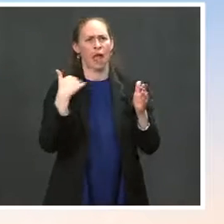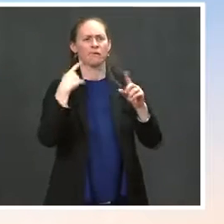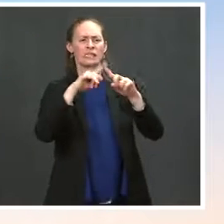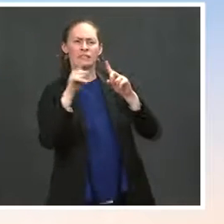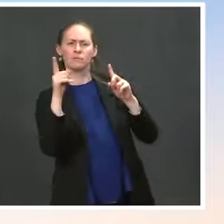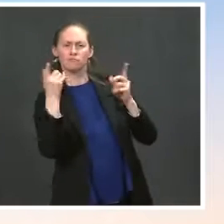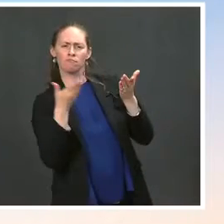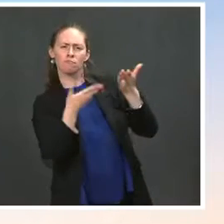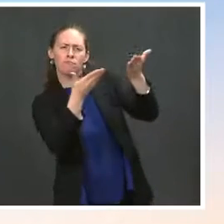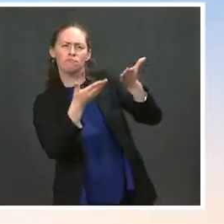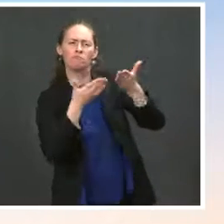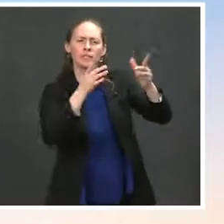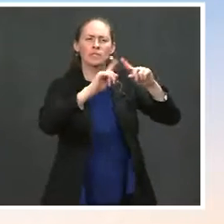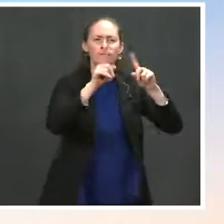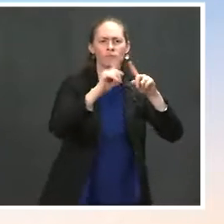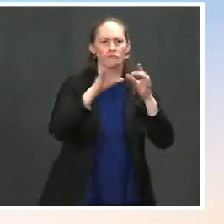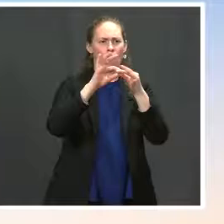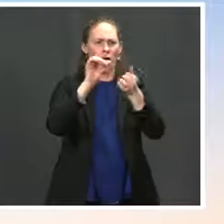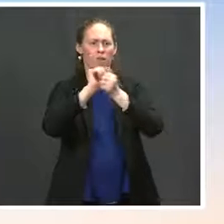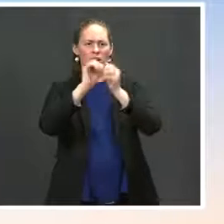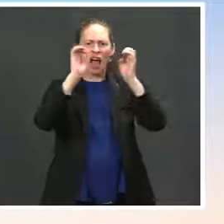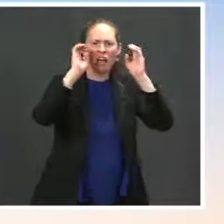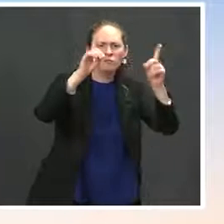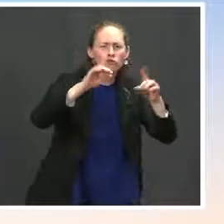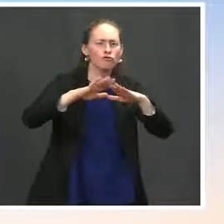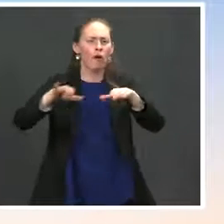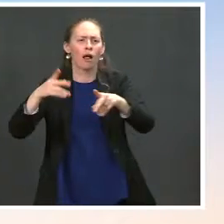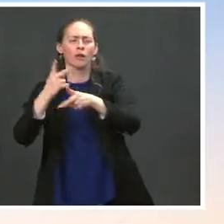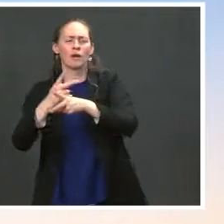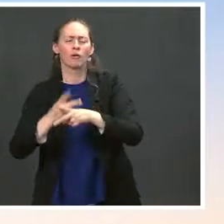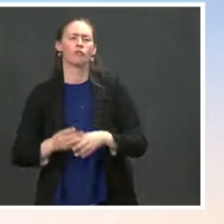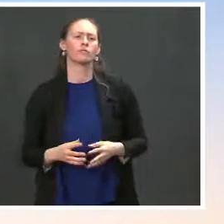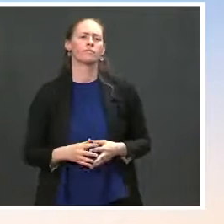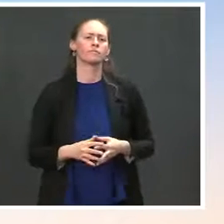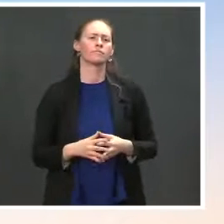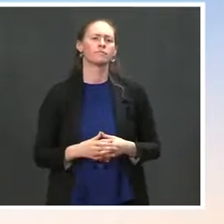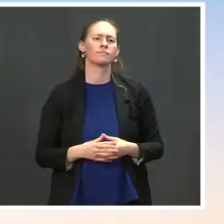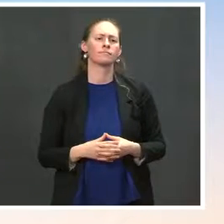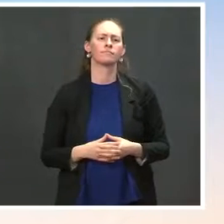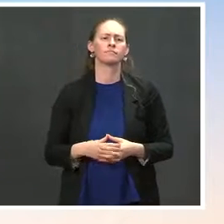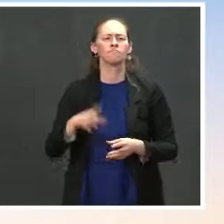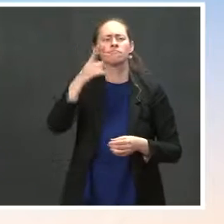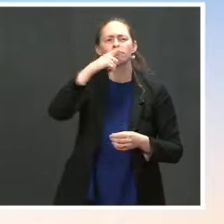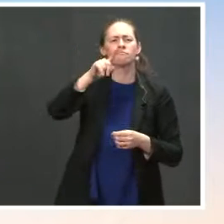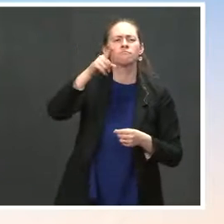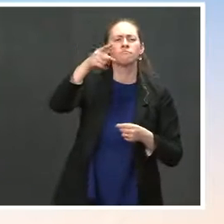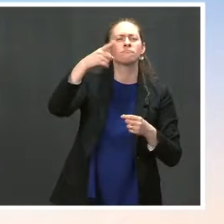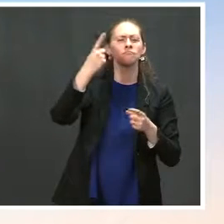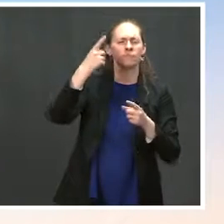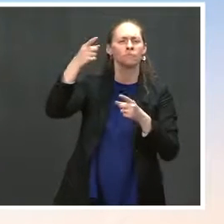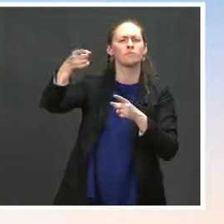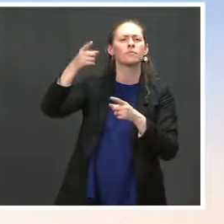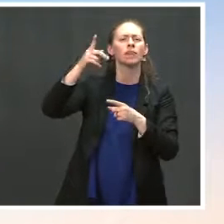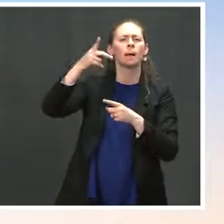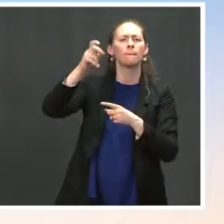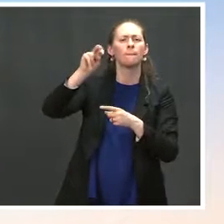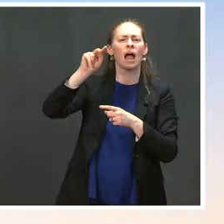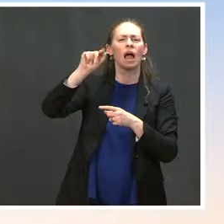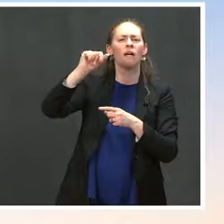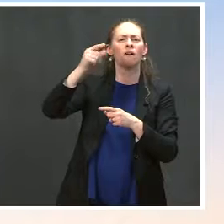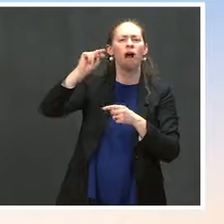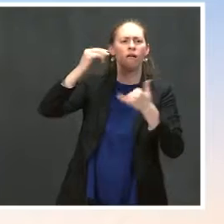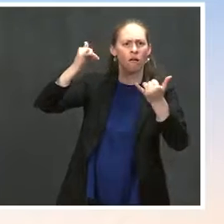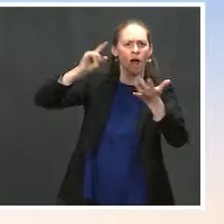to invest in education and childcare. Got it. And then finally, can you tell us anything about these reports that the Pentagon has been investigating suspected